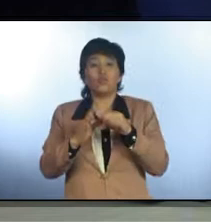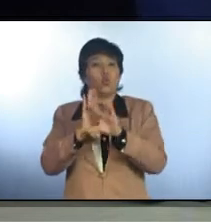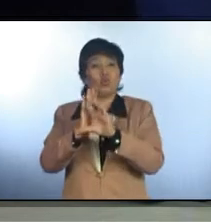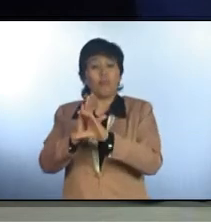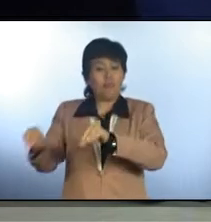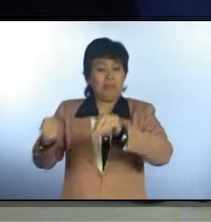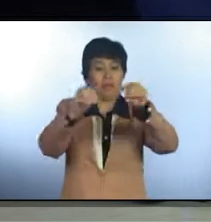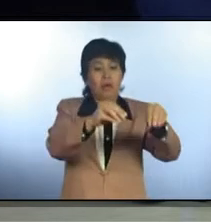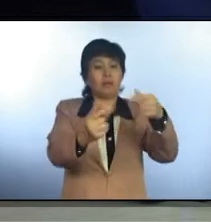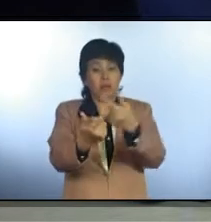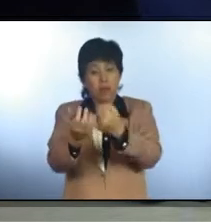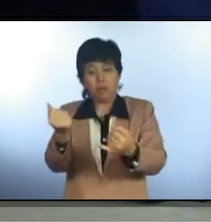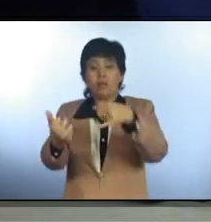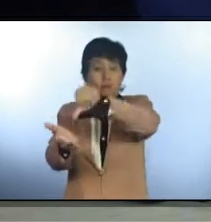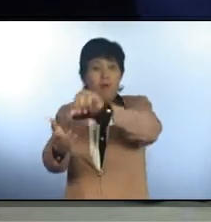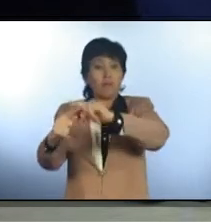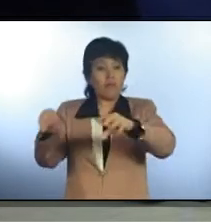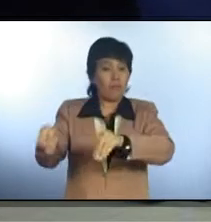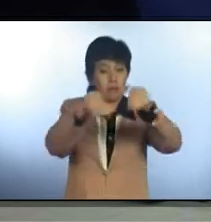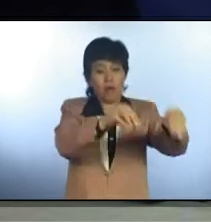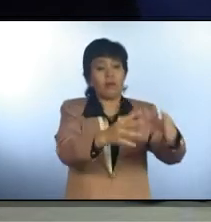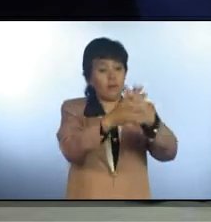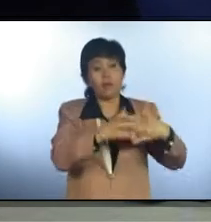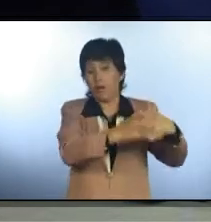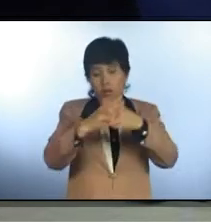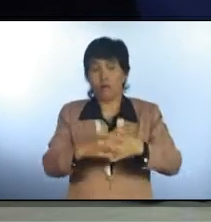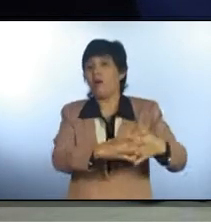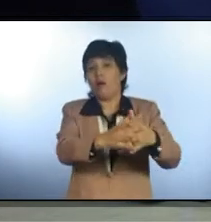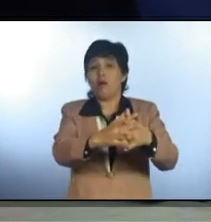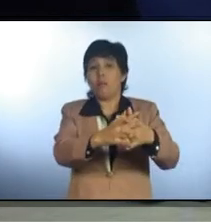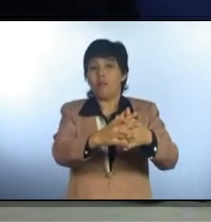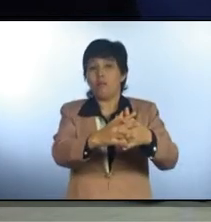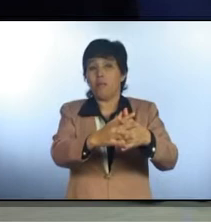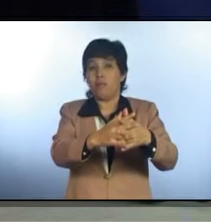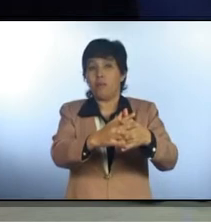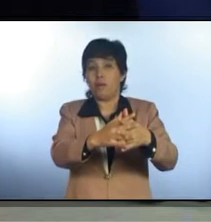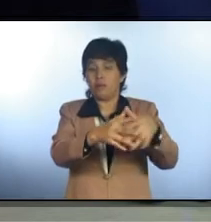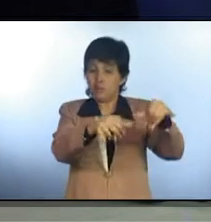5 and I've stayed there for 20 years, do you think I would still hate